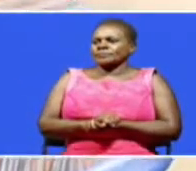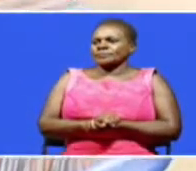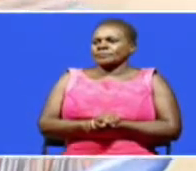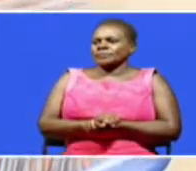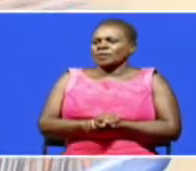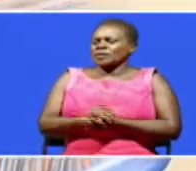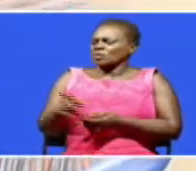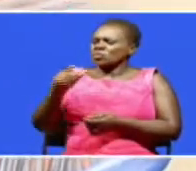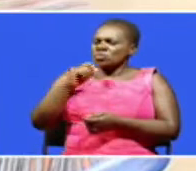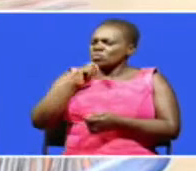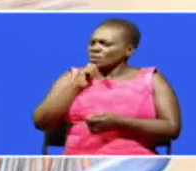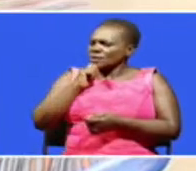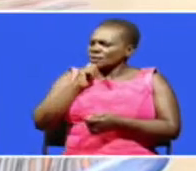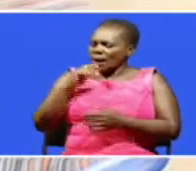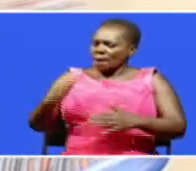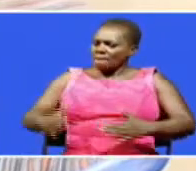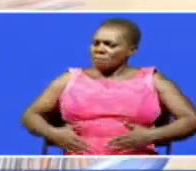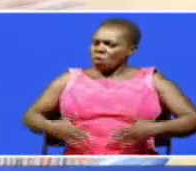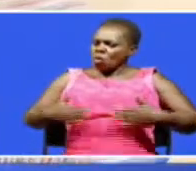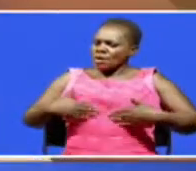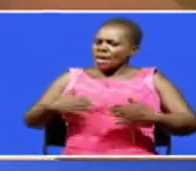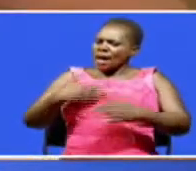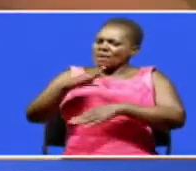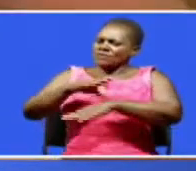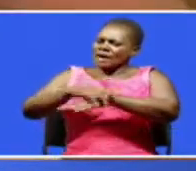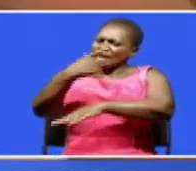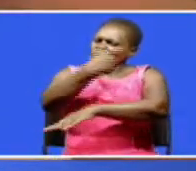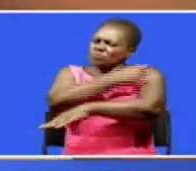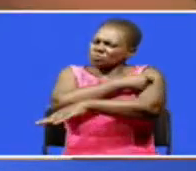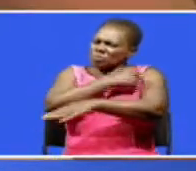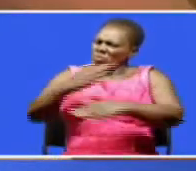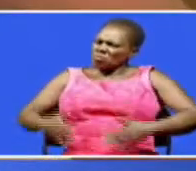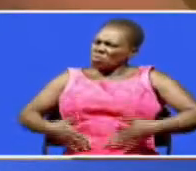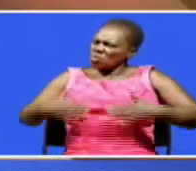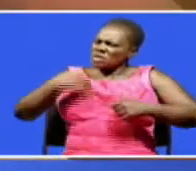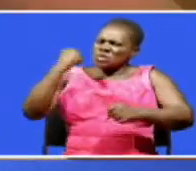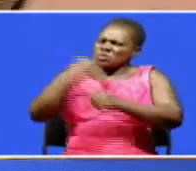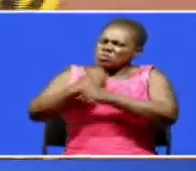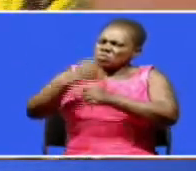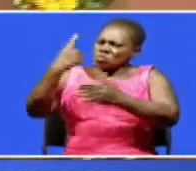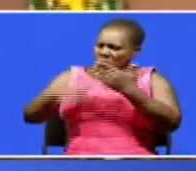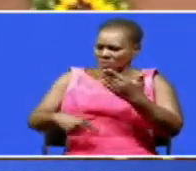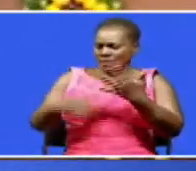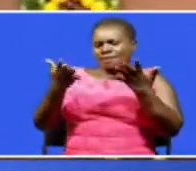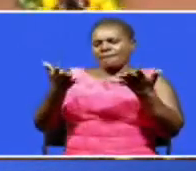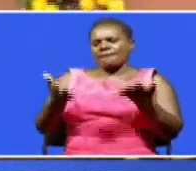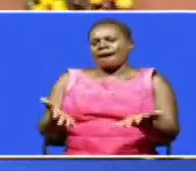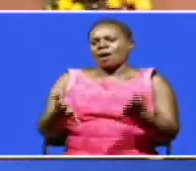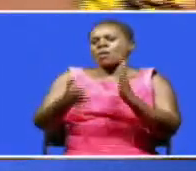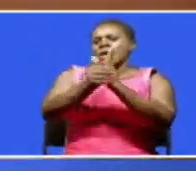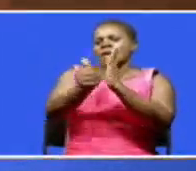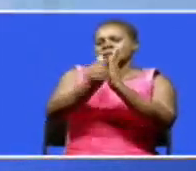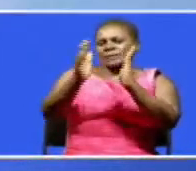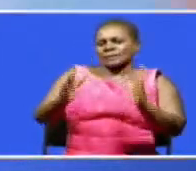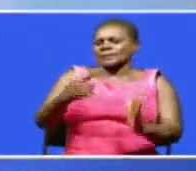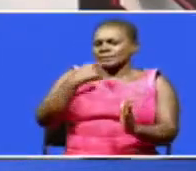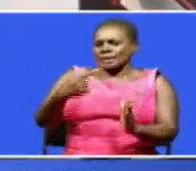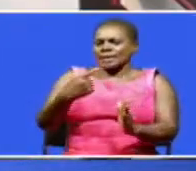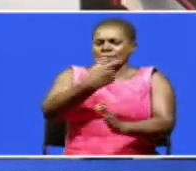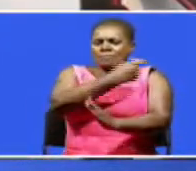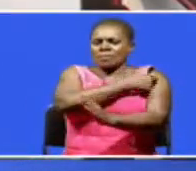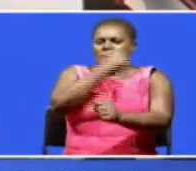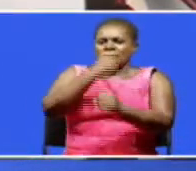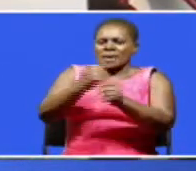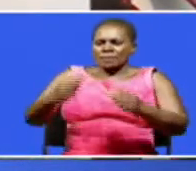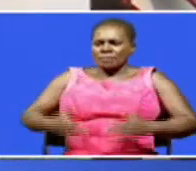Ever wondered what happens to your body after receiving your COVID-19 vaccine? Well, experts say the vaccine triggers your